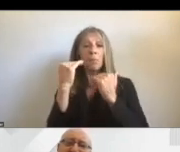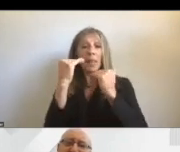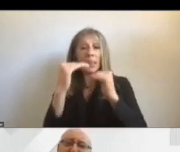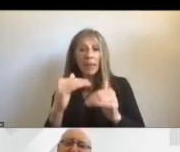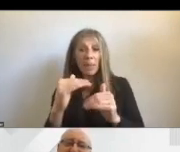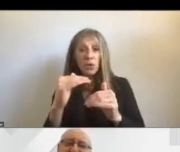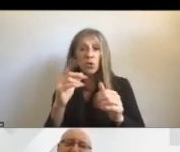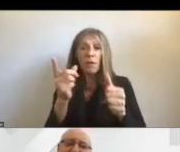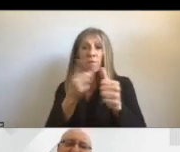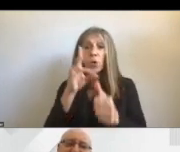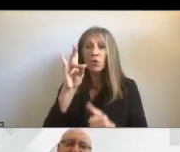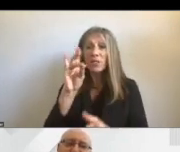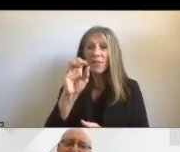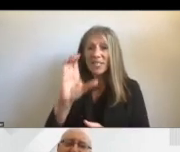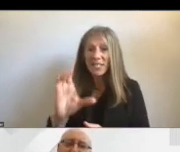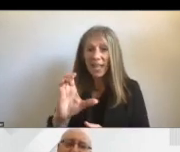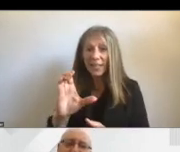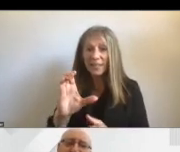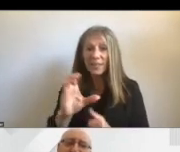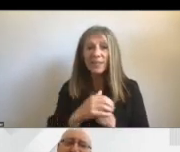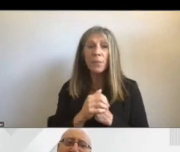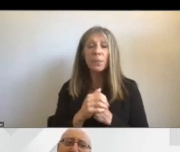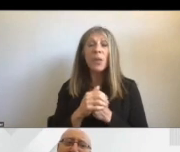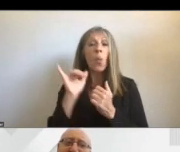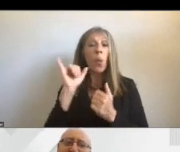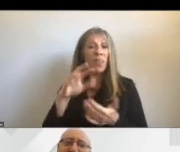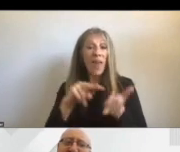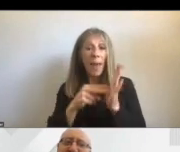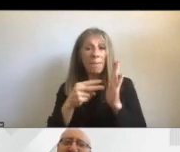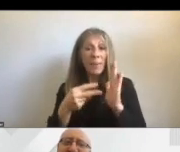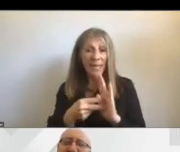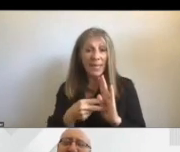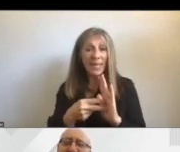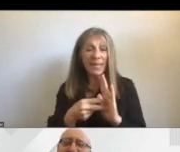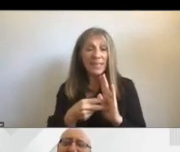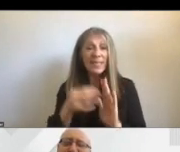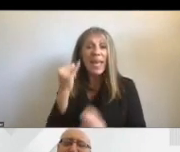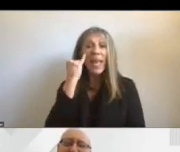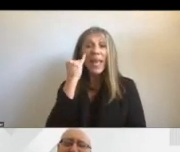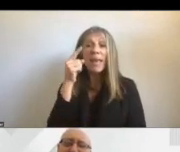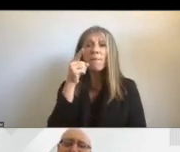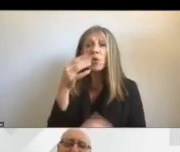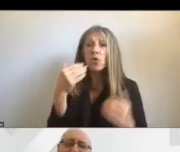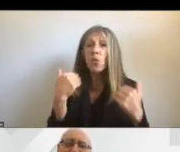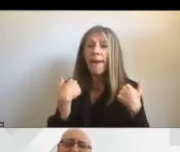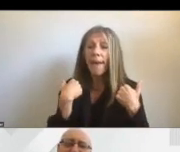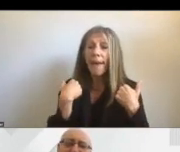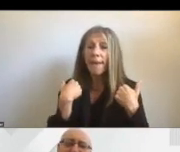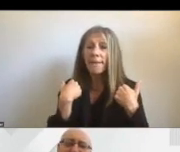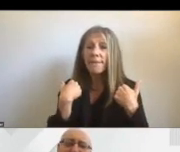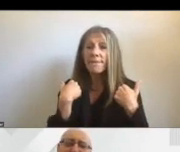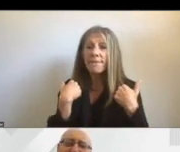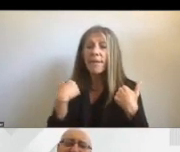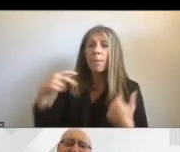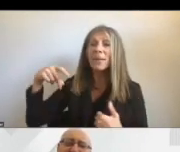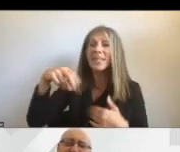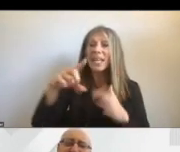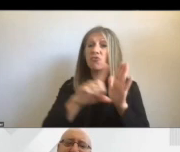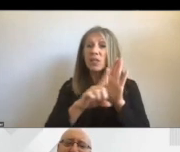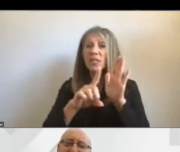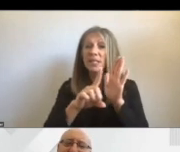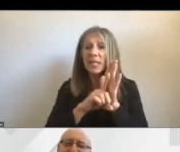so that both front corners of the detectable warning surface are at the back of curb or no greater than 6 inches from